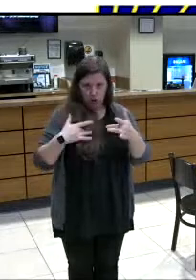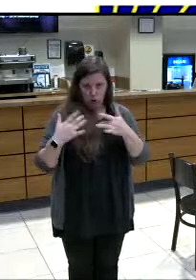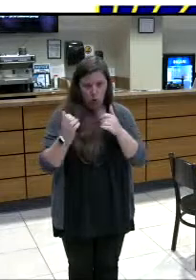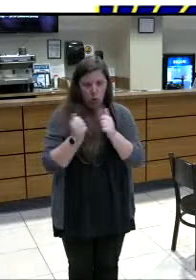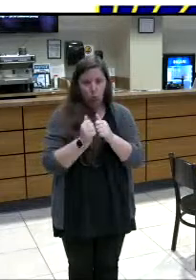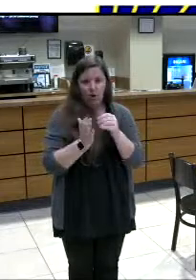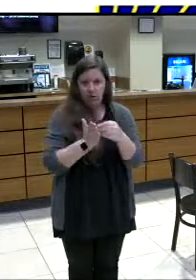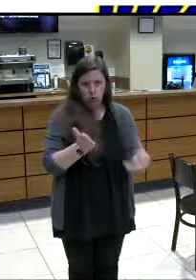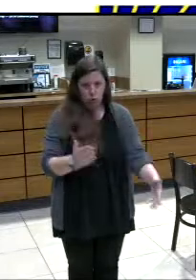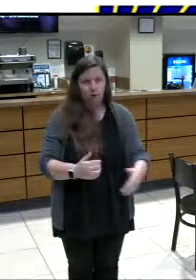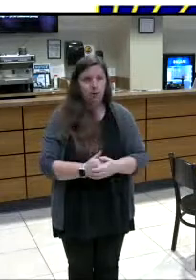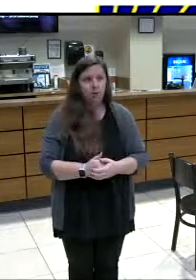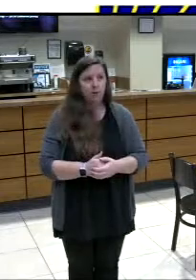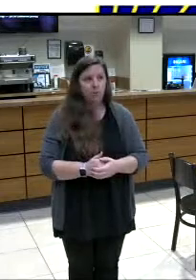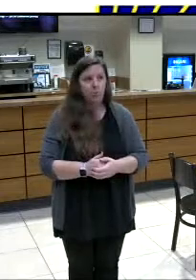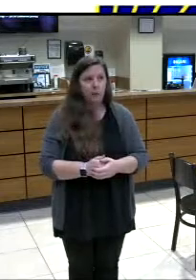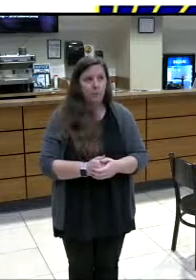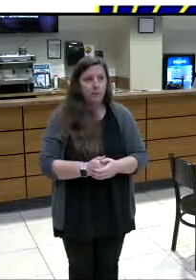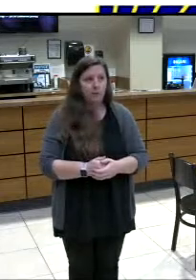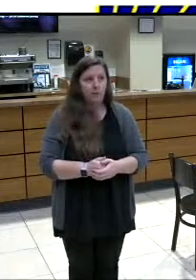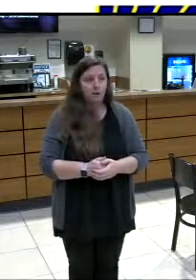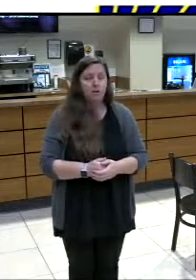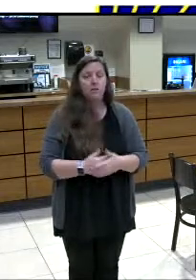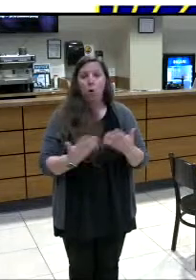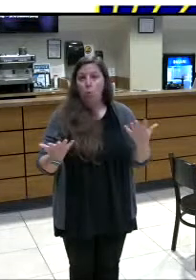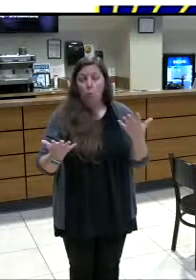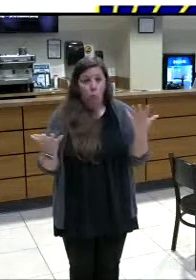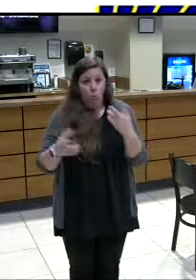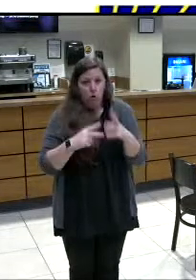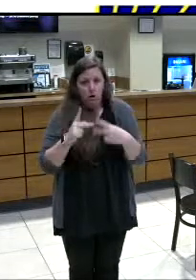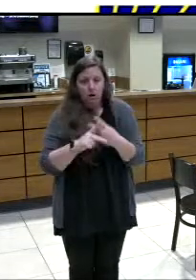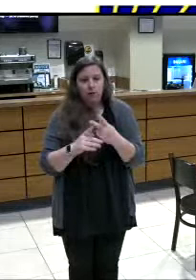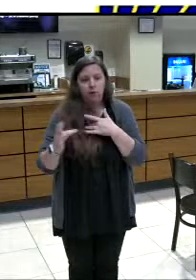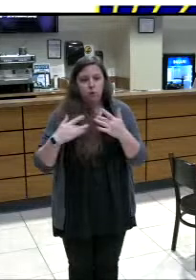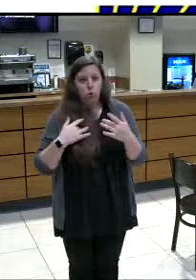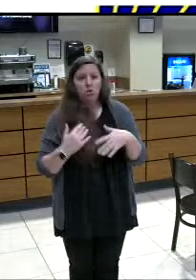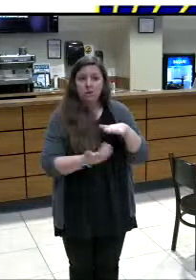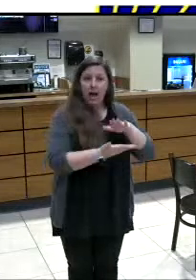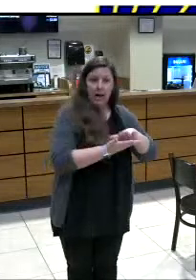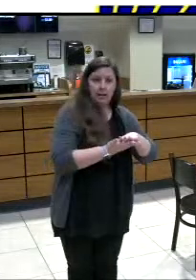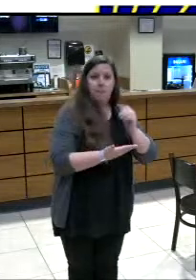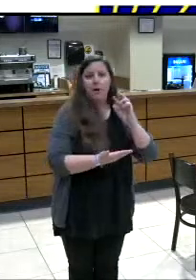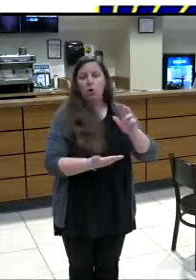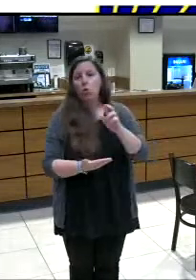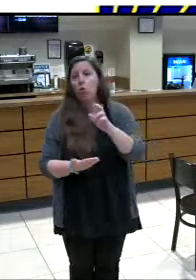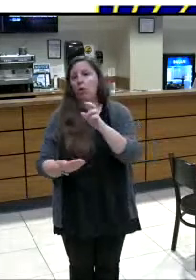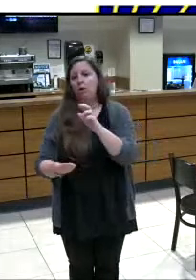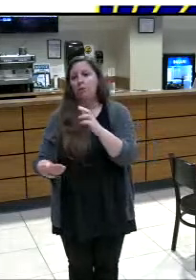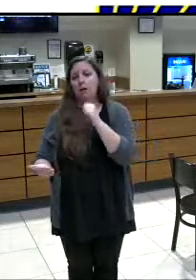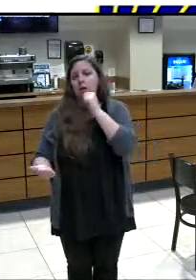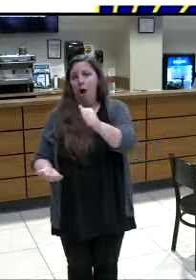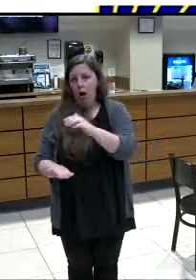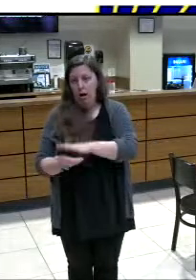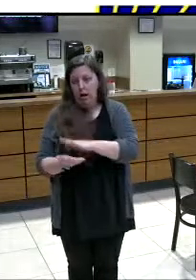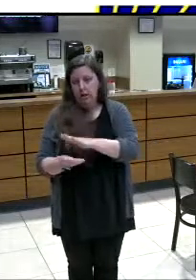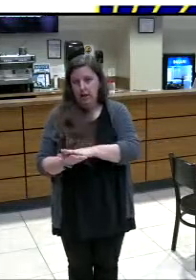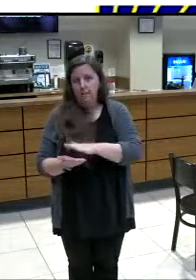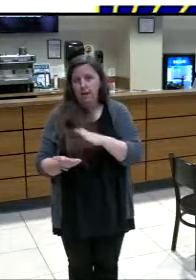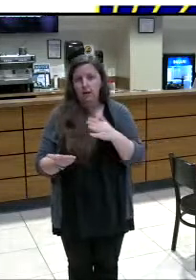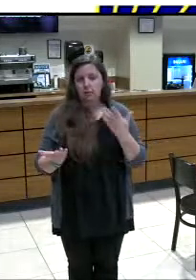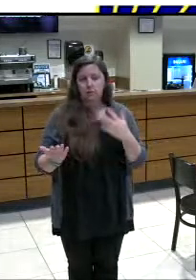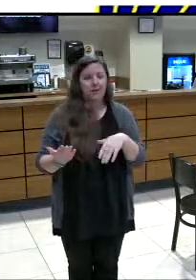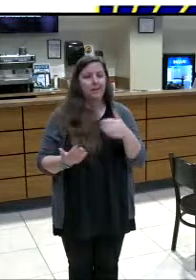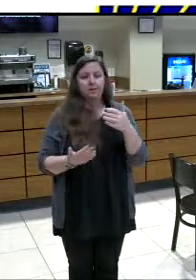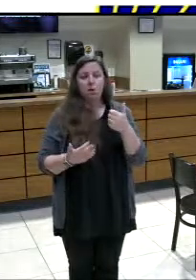concerns span academic concerns as well as non-academic concerns. And here, as I noted, concerns impacting